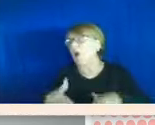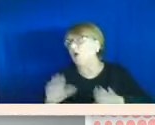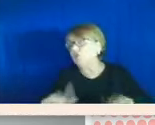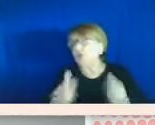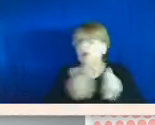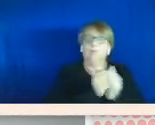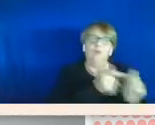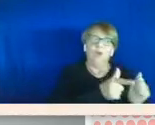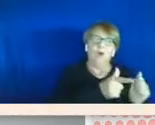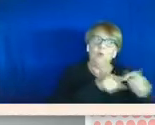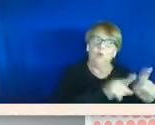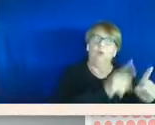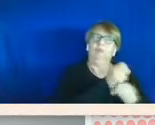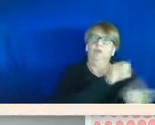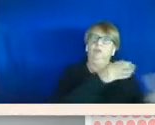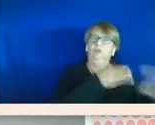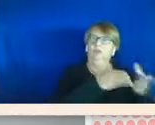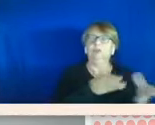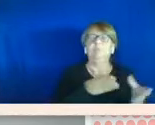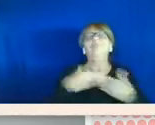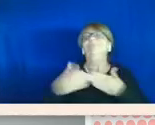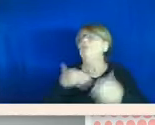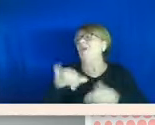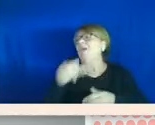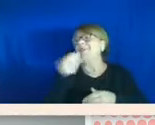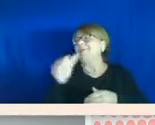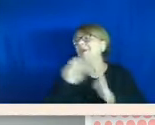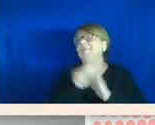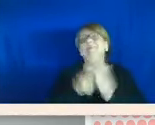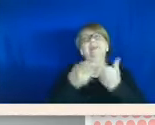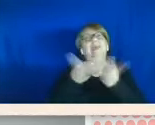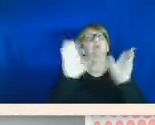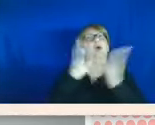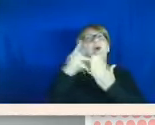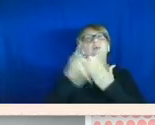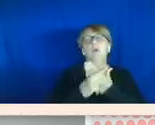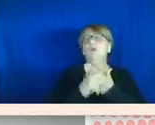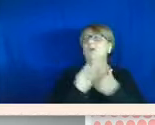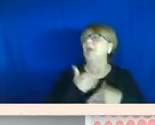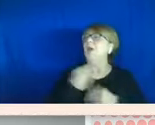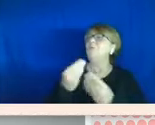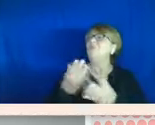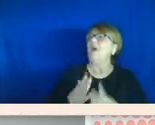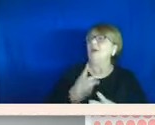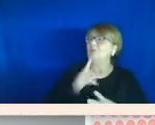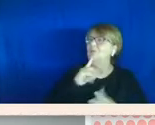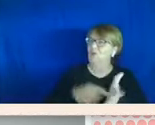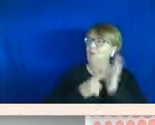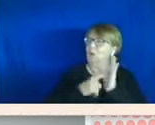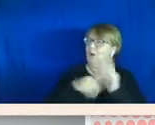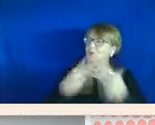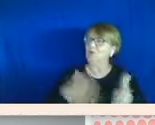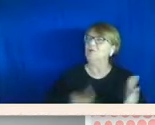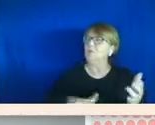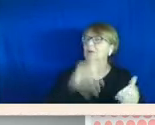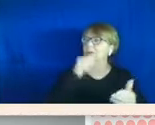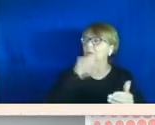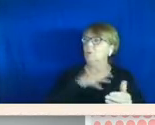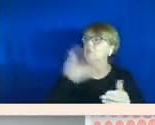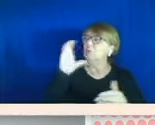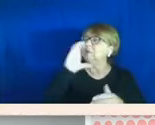this isn't a statewide program, our providers are required to give pregnant women seeking substance use